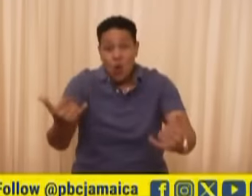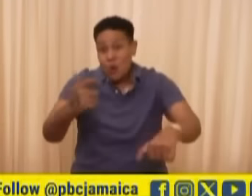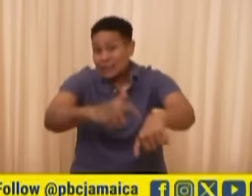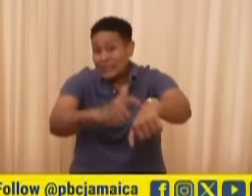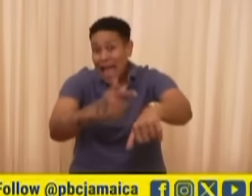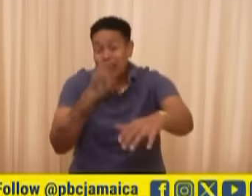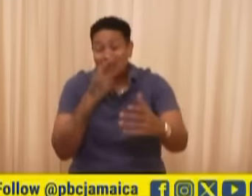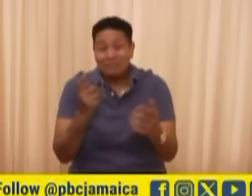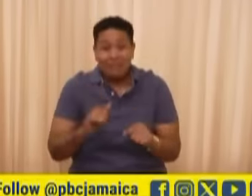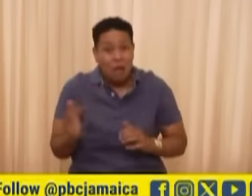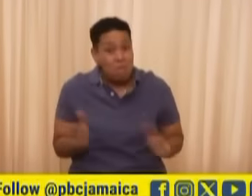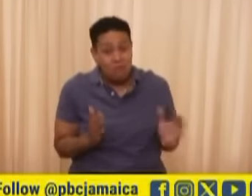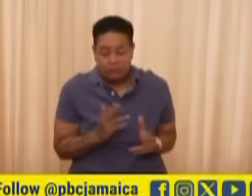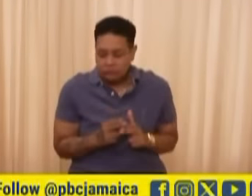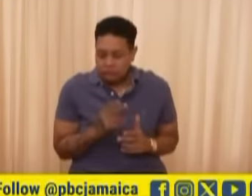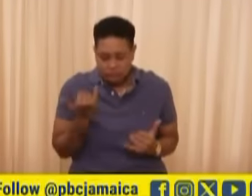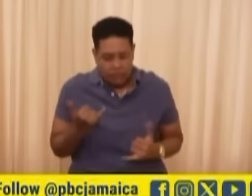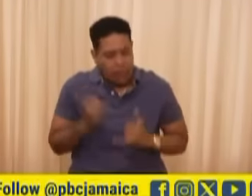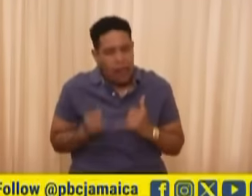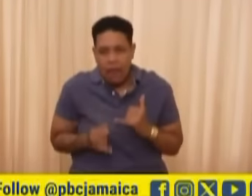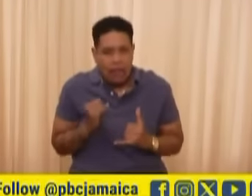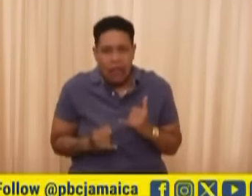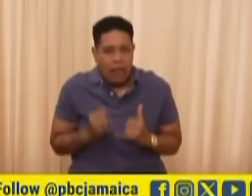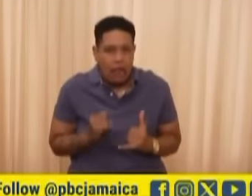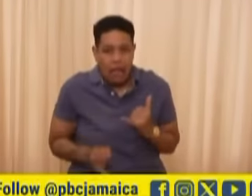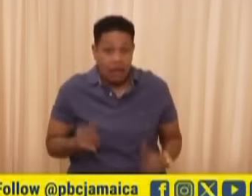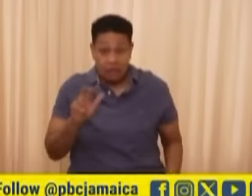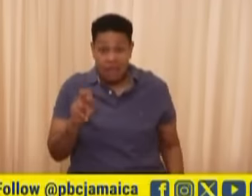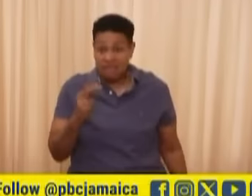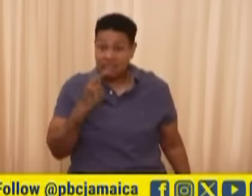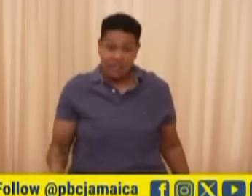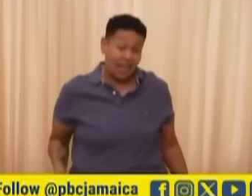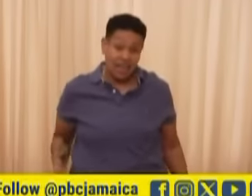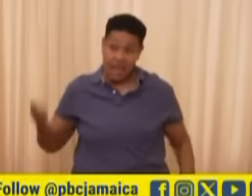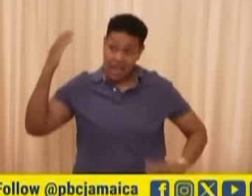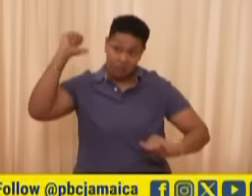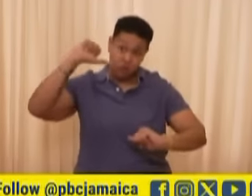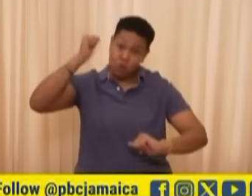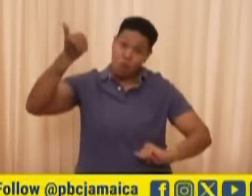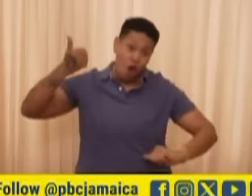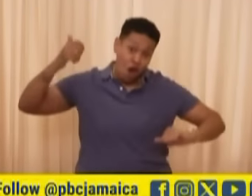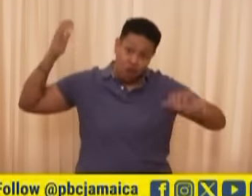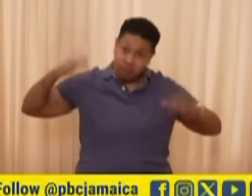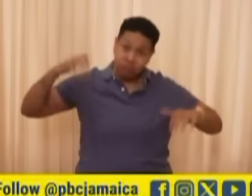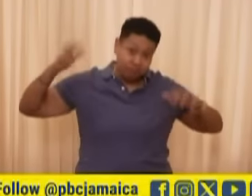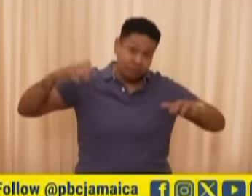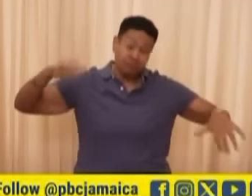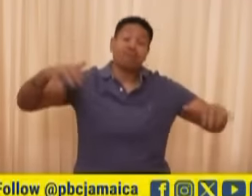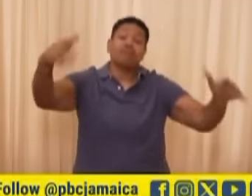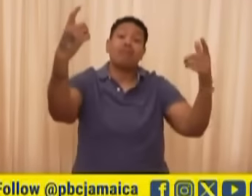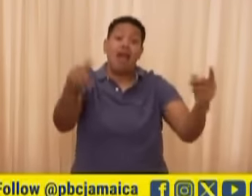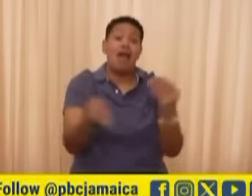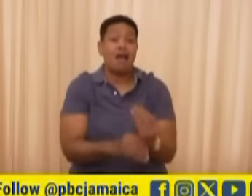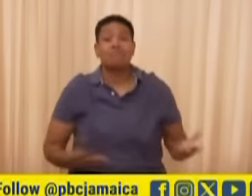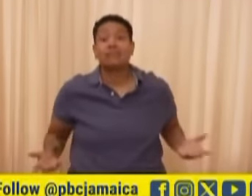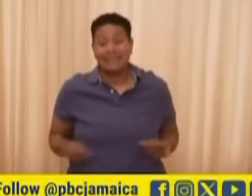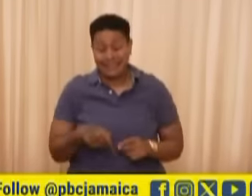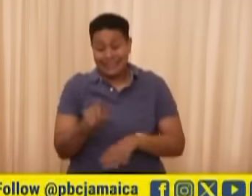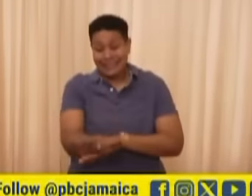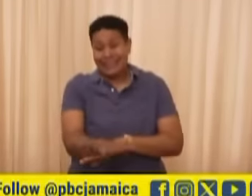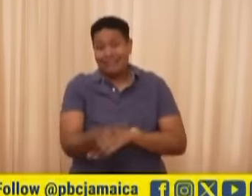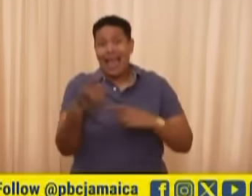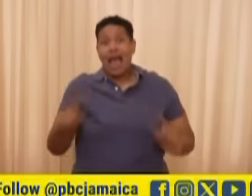believe we're wrapping up our preparations for the event. As Evan has said, we expect to start experiencing storm conditions this